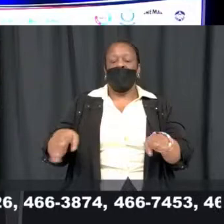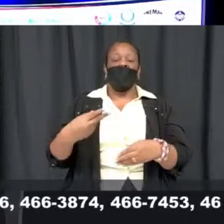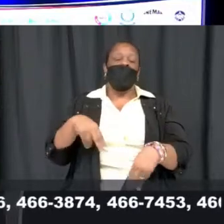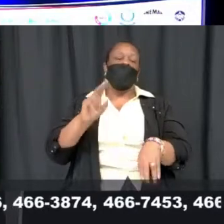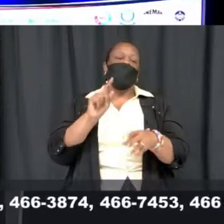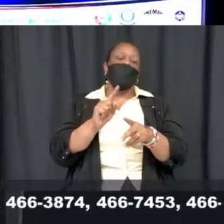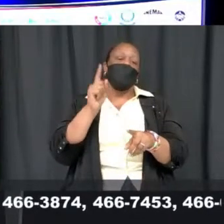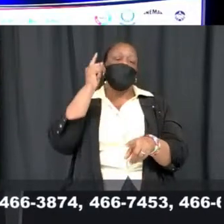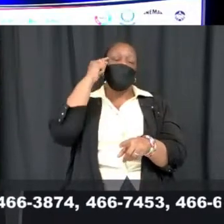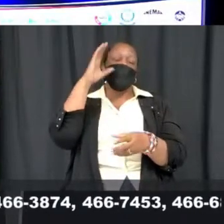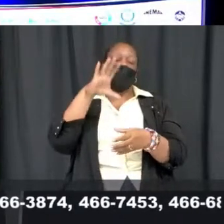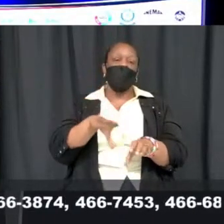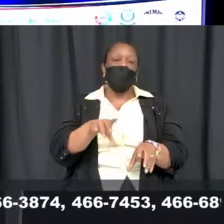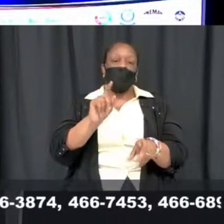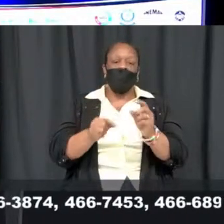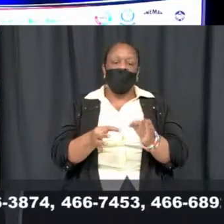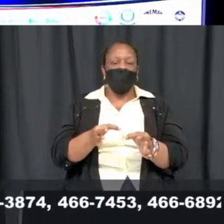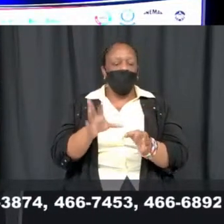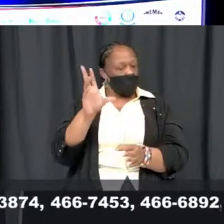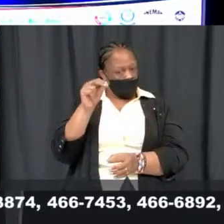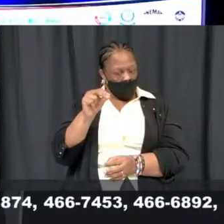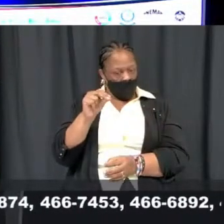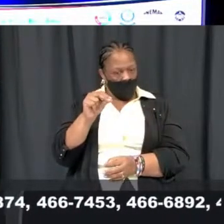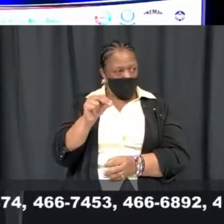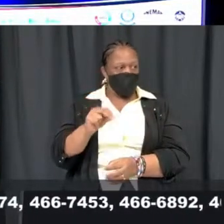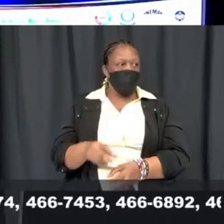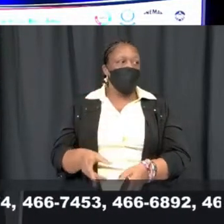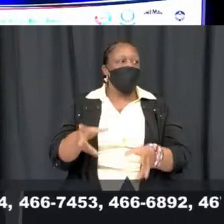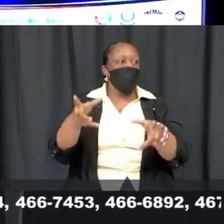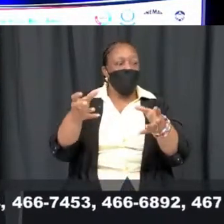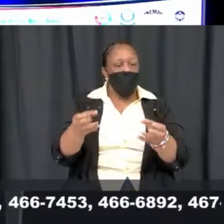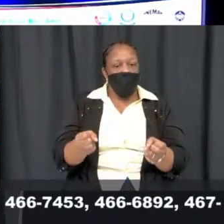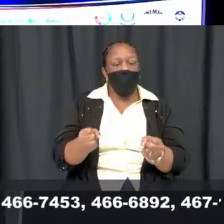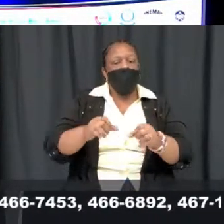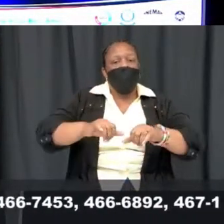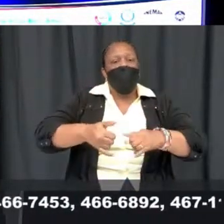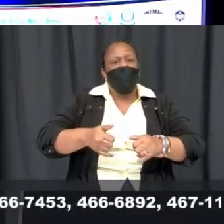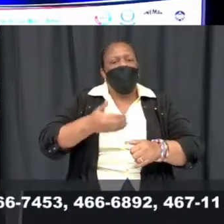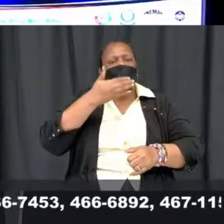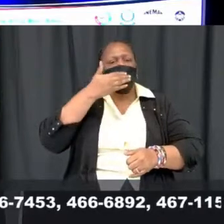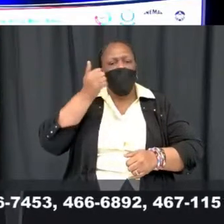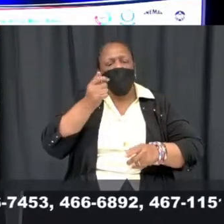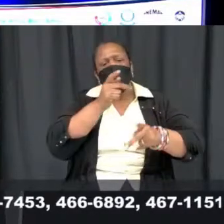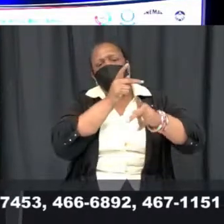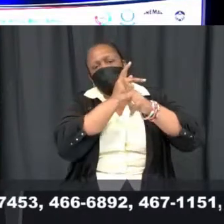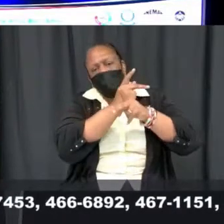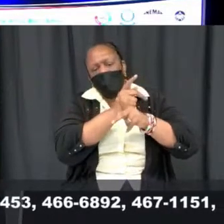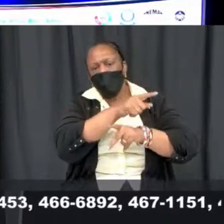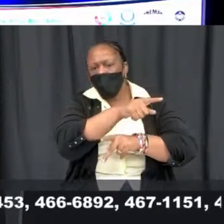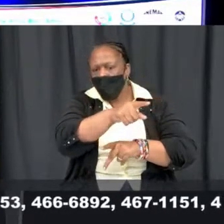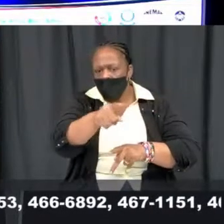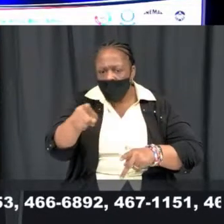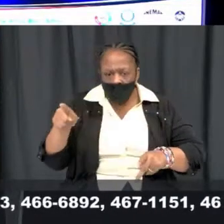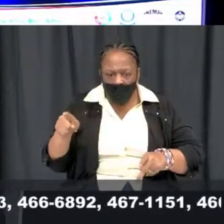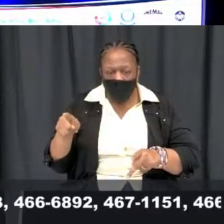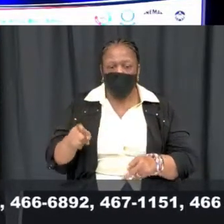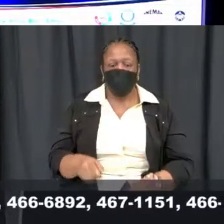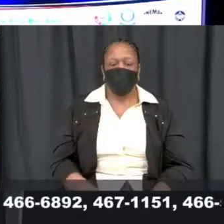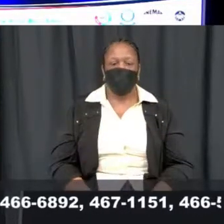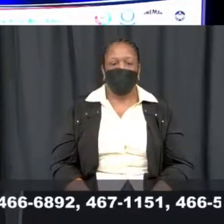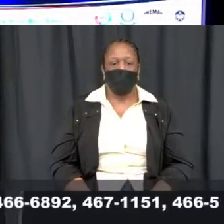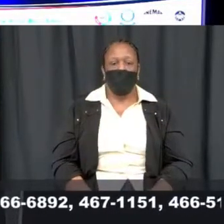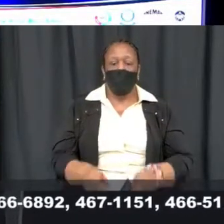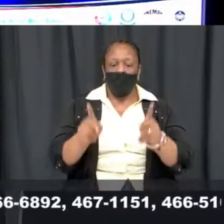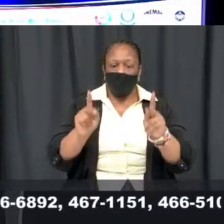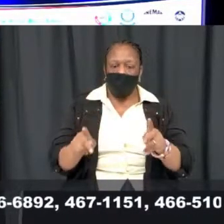It's about thinking about how can we best protect you. Our staff in the Ministry of Health continues to